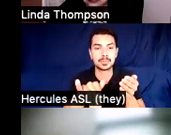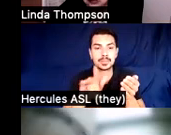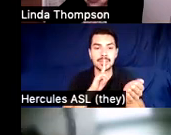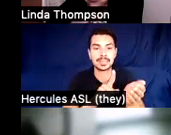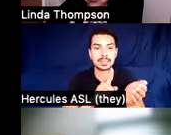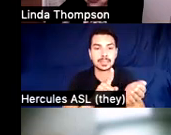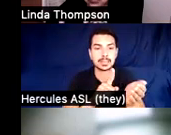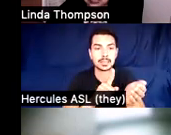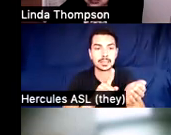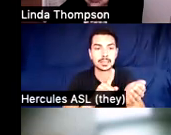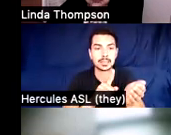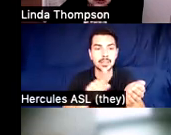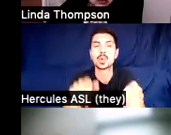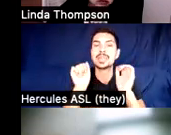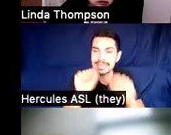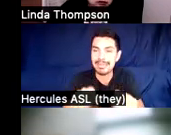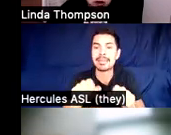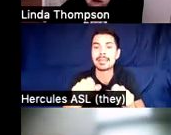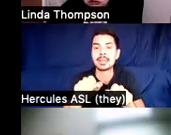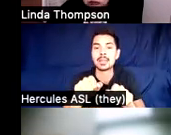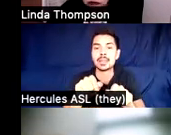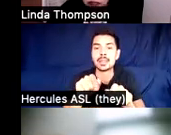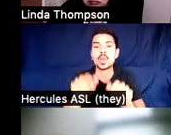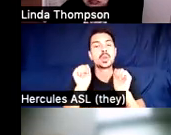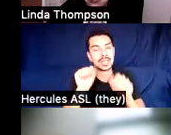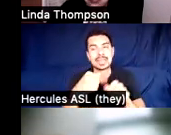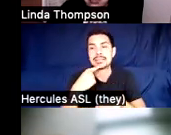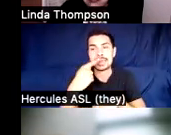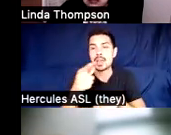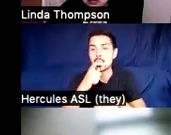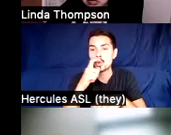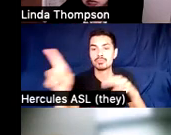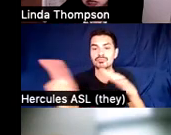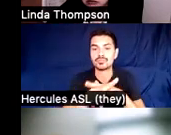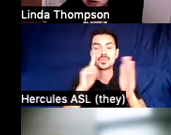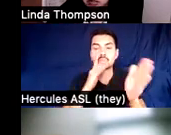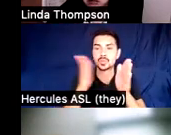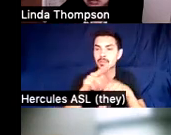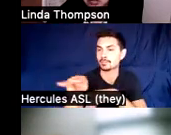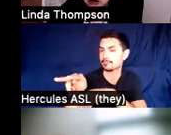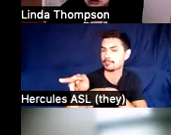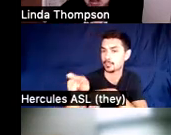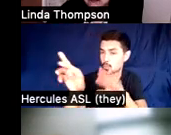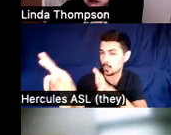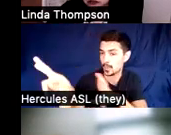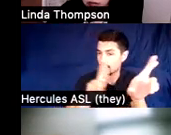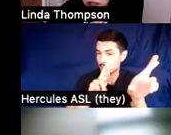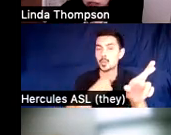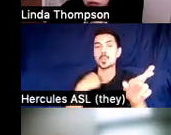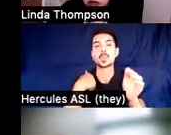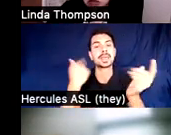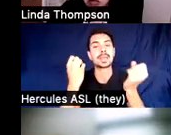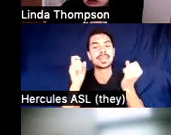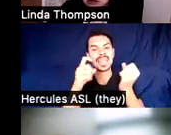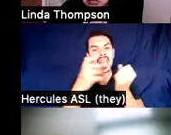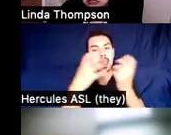is, you can tell, and so can the people who come for services. If somebody is ready, we need a lot of